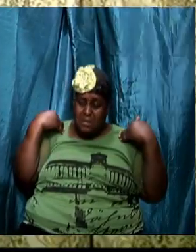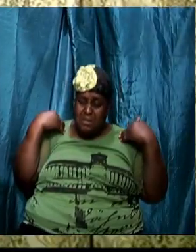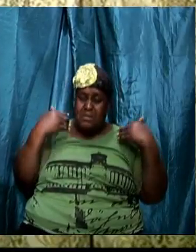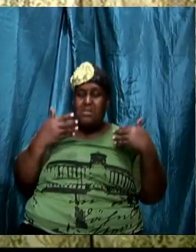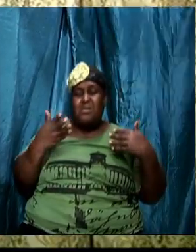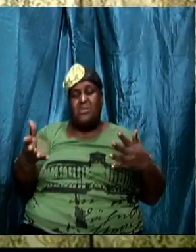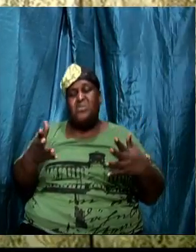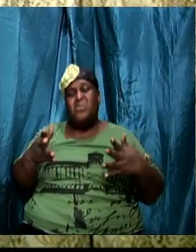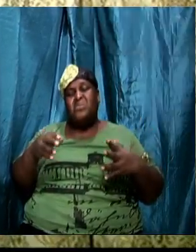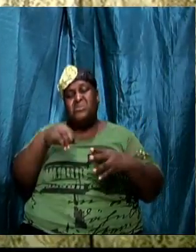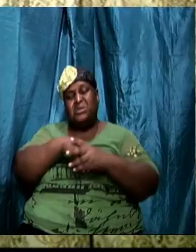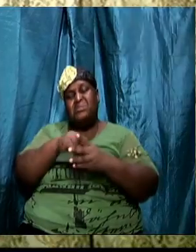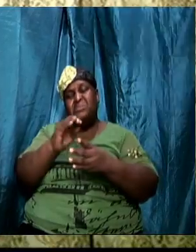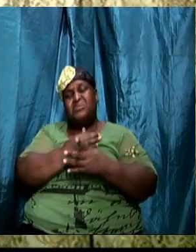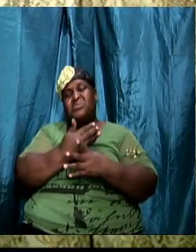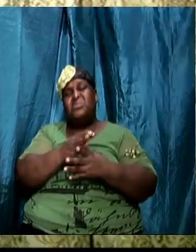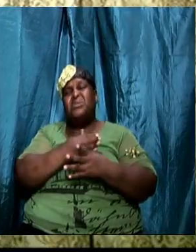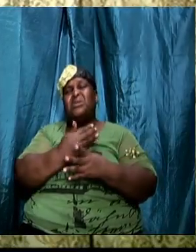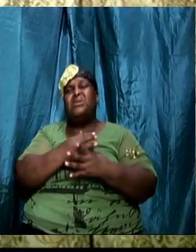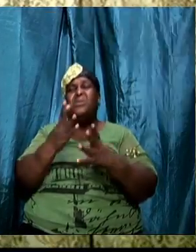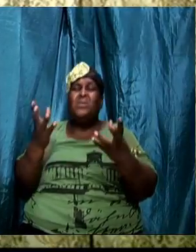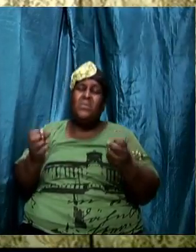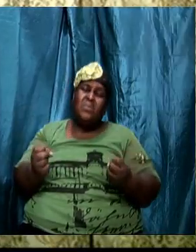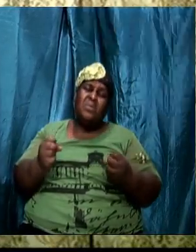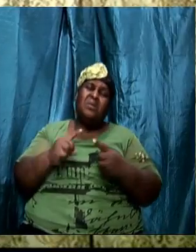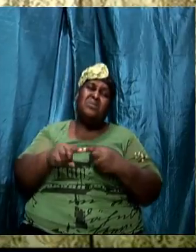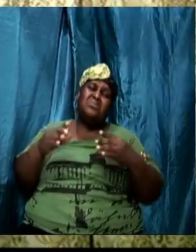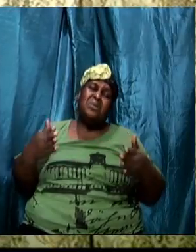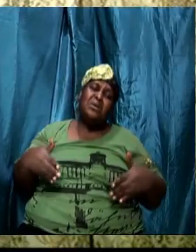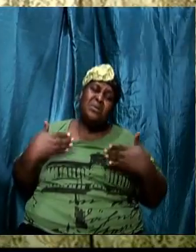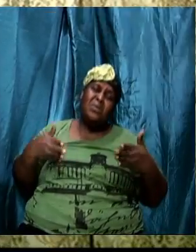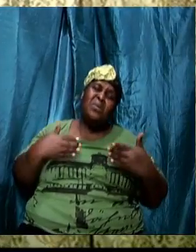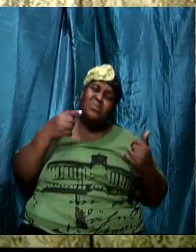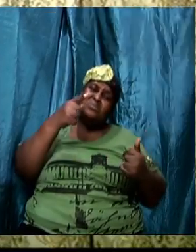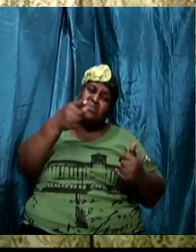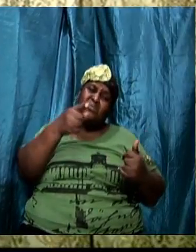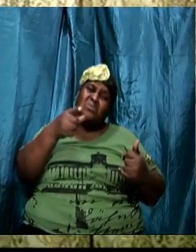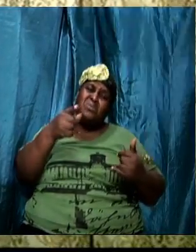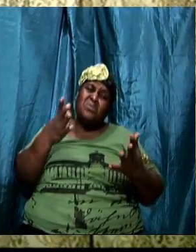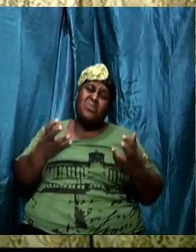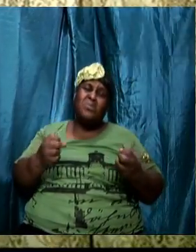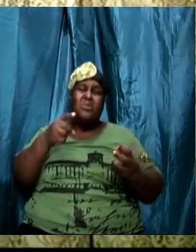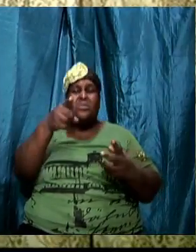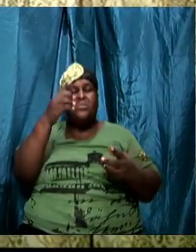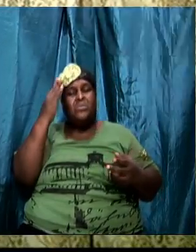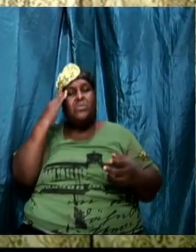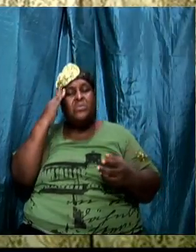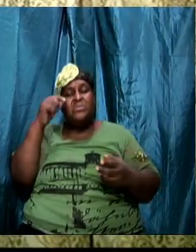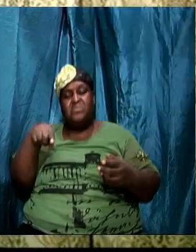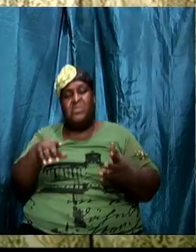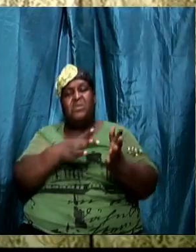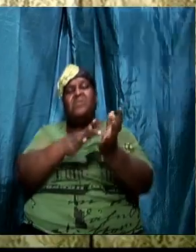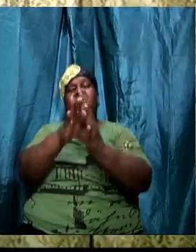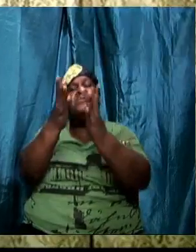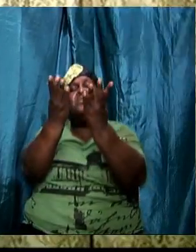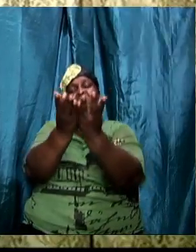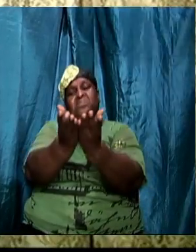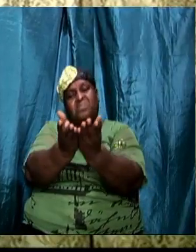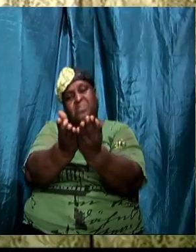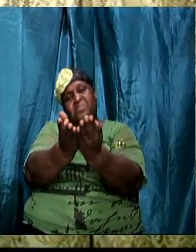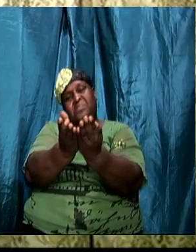in between. I want us to be encouraged and to know that this book has